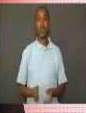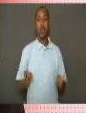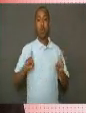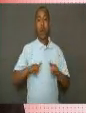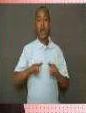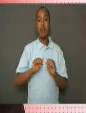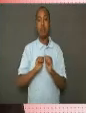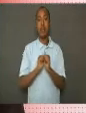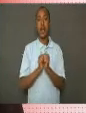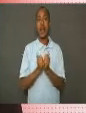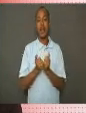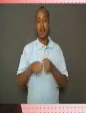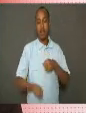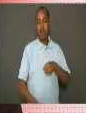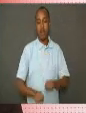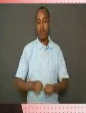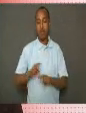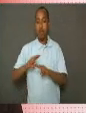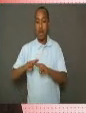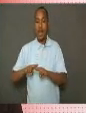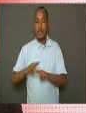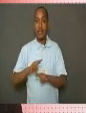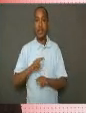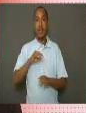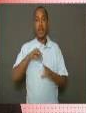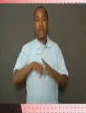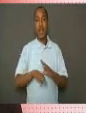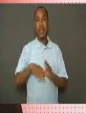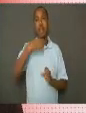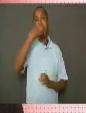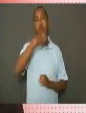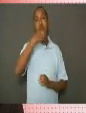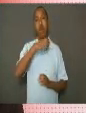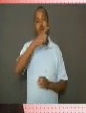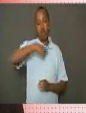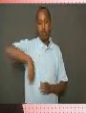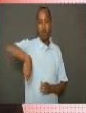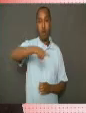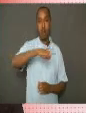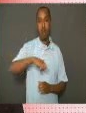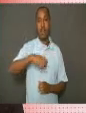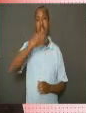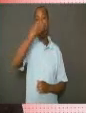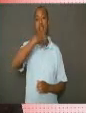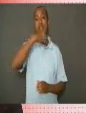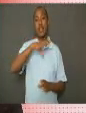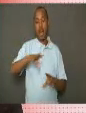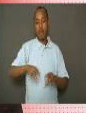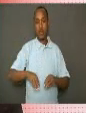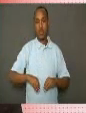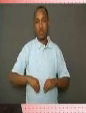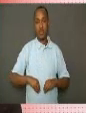When bread dough is placed in a hot oven, it absorbs heat.